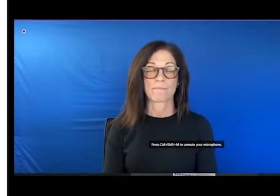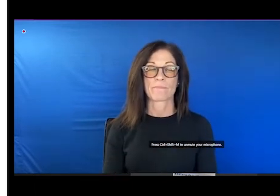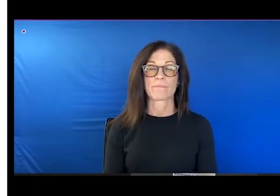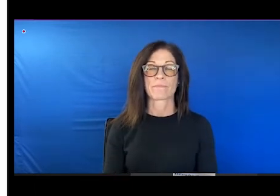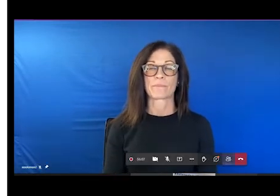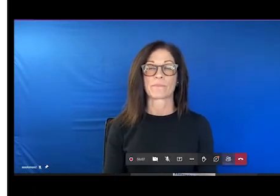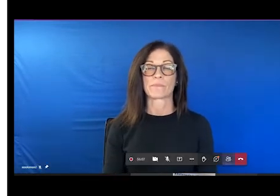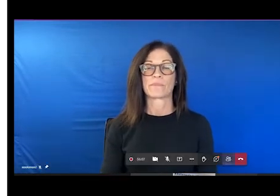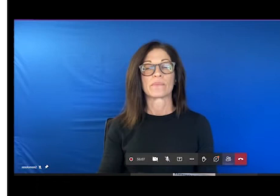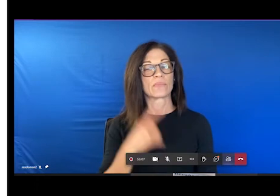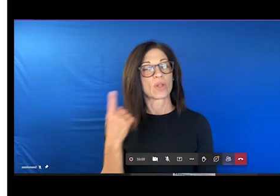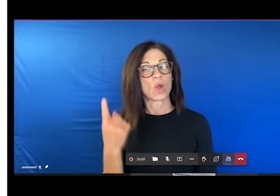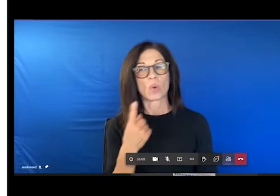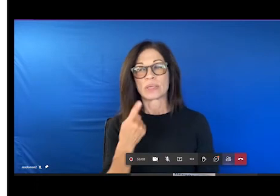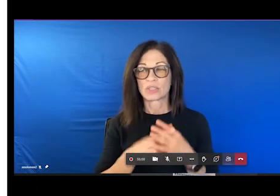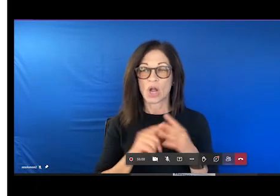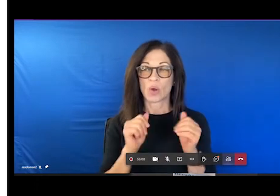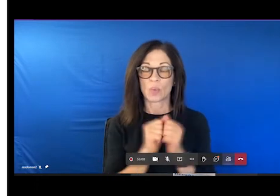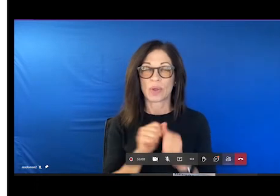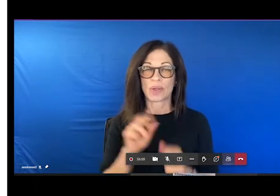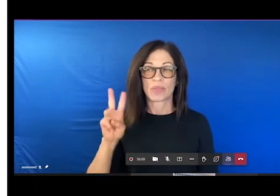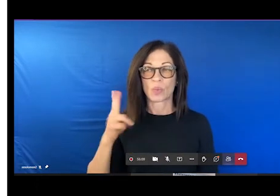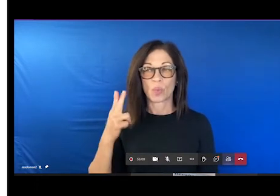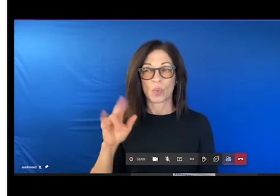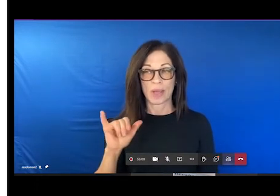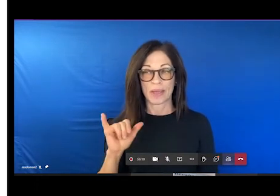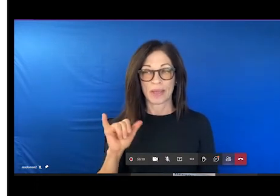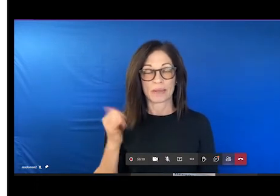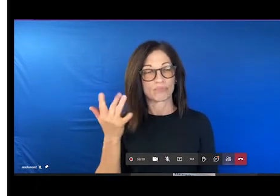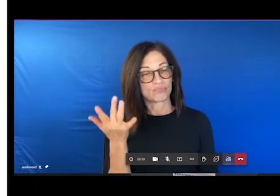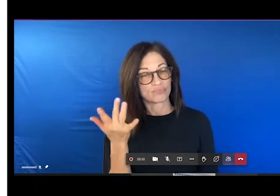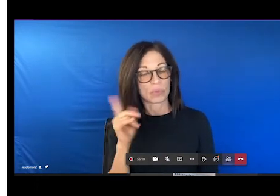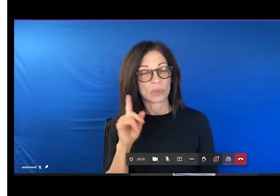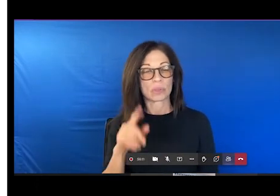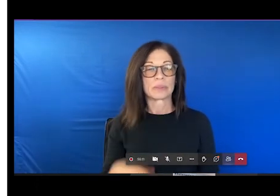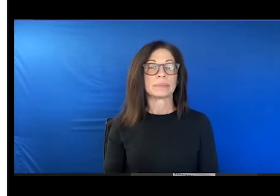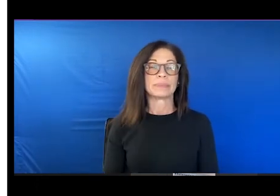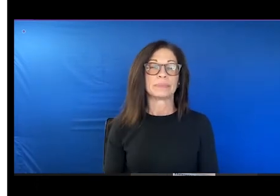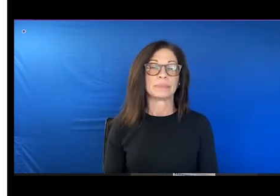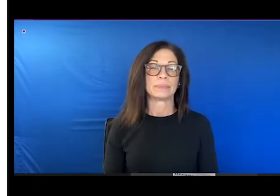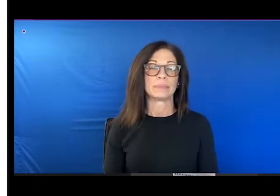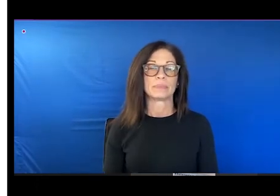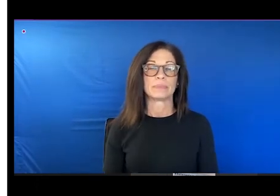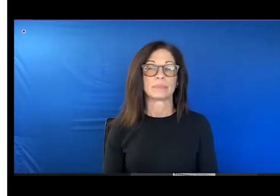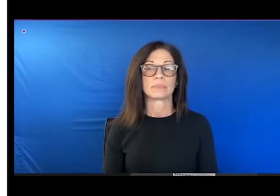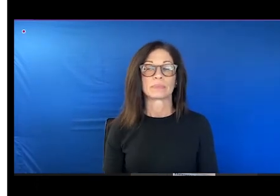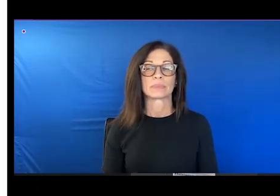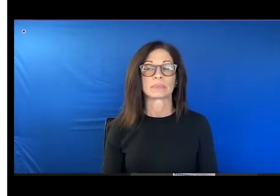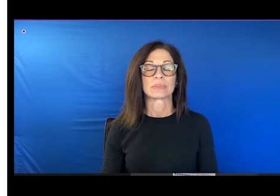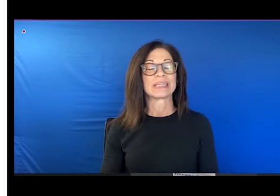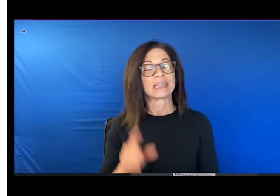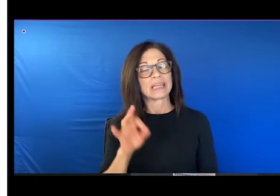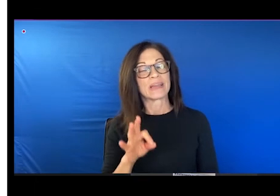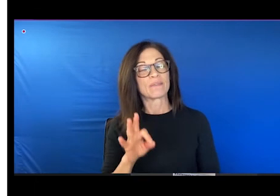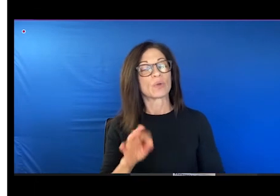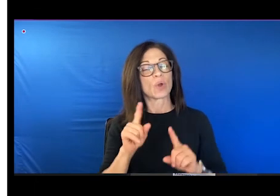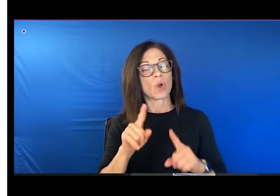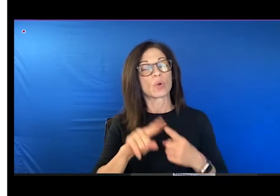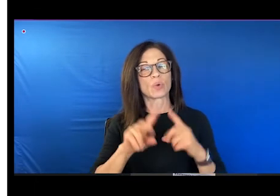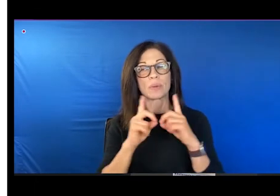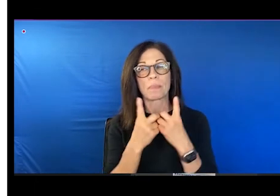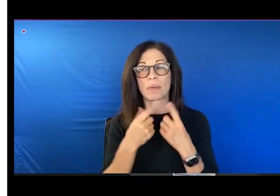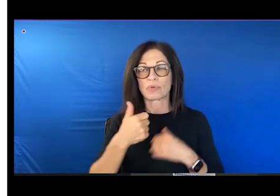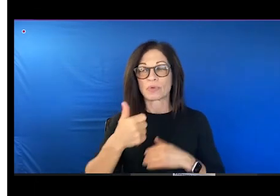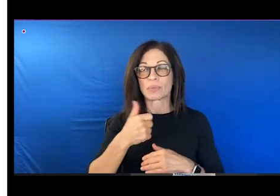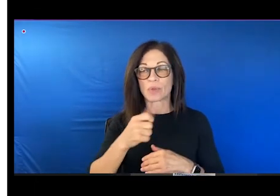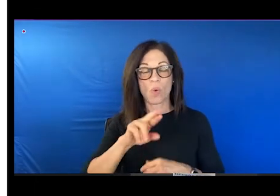next slide, always start with the why. When you knock on the door of a Department